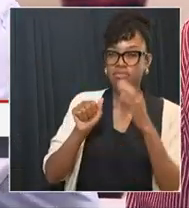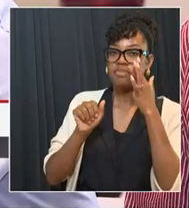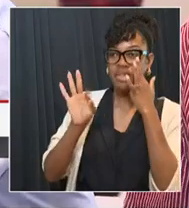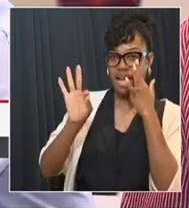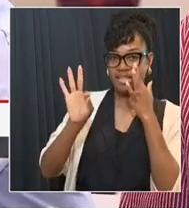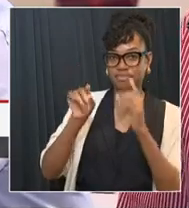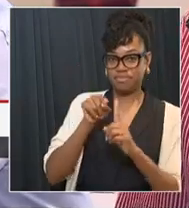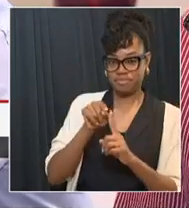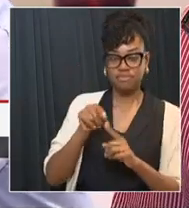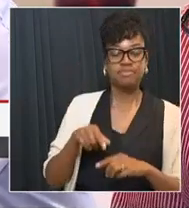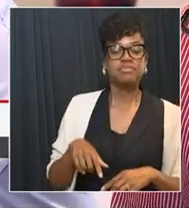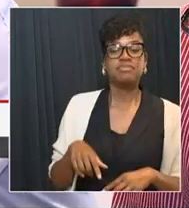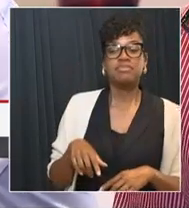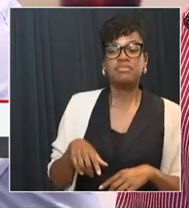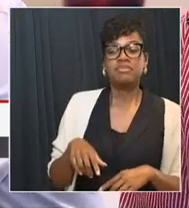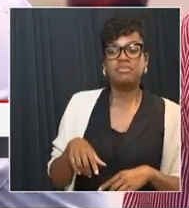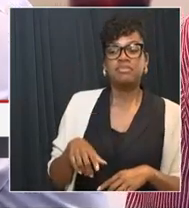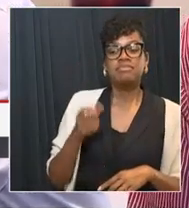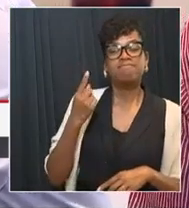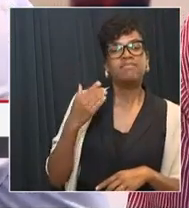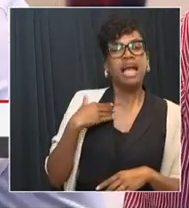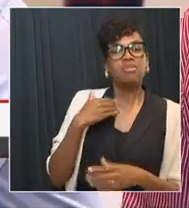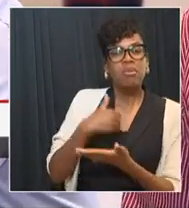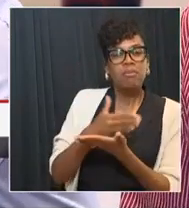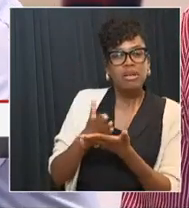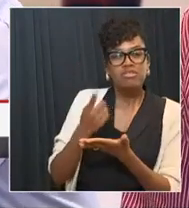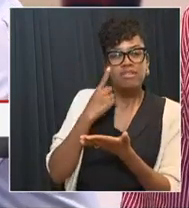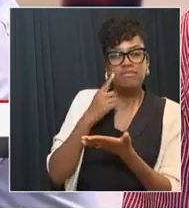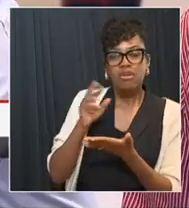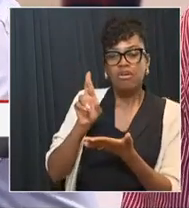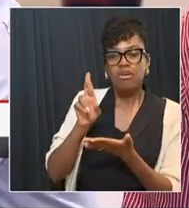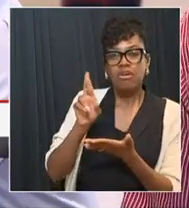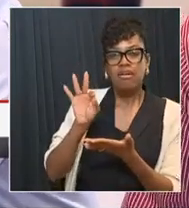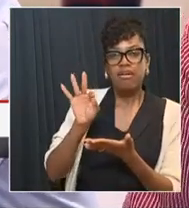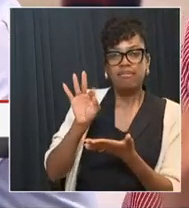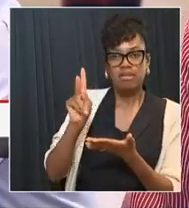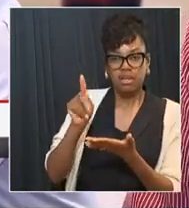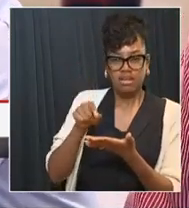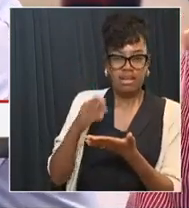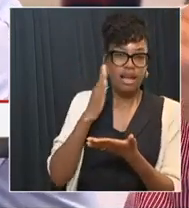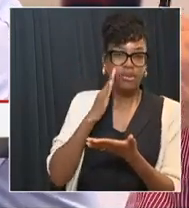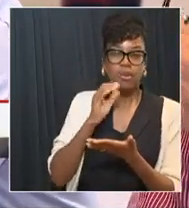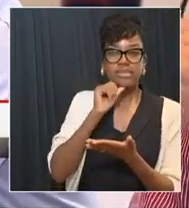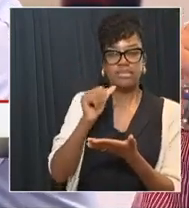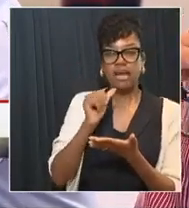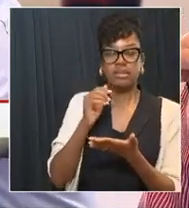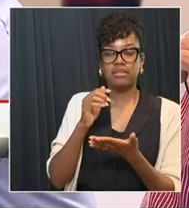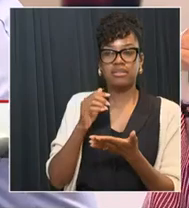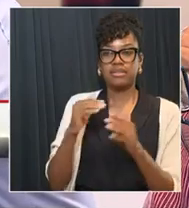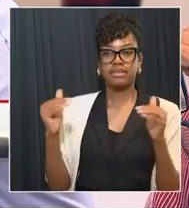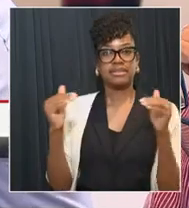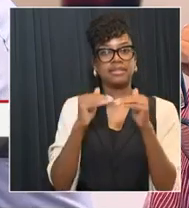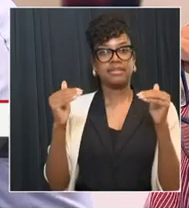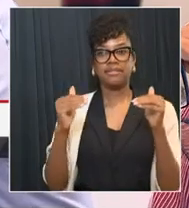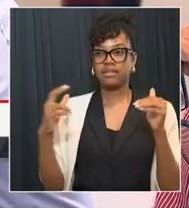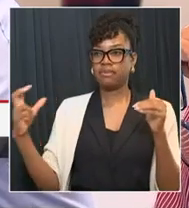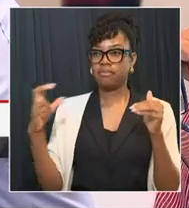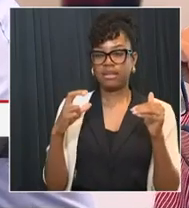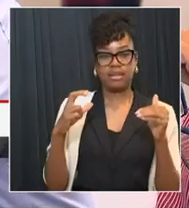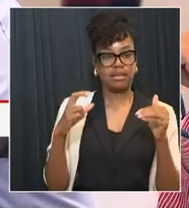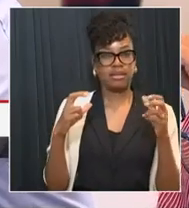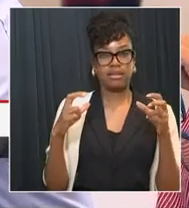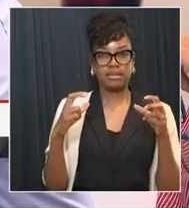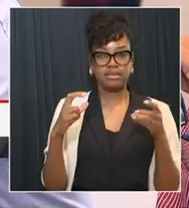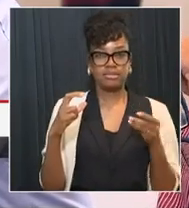know with the capital budget for 2026, it's not a one in, one out, but there has to be, I'm sure, some money sort of shifted around, so to speak,